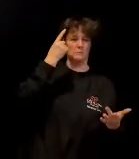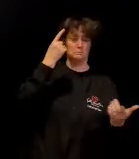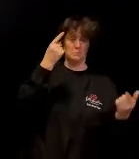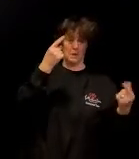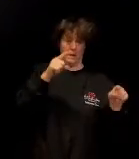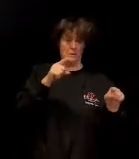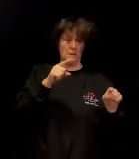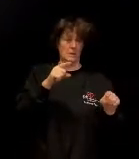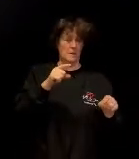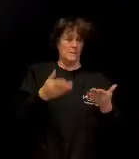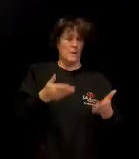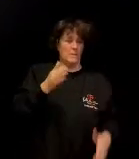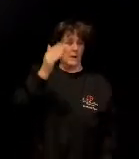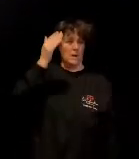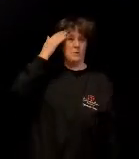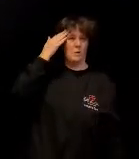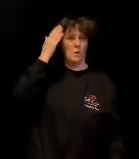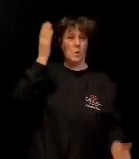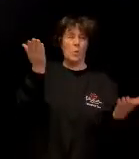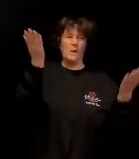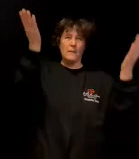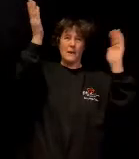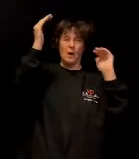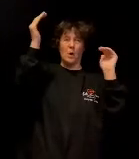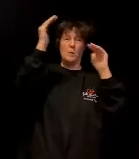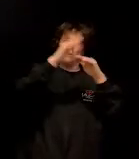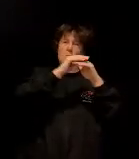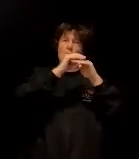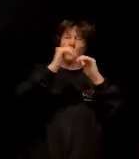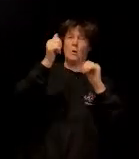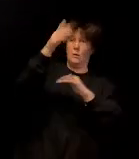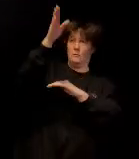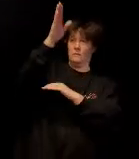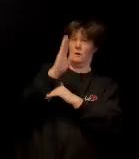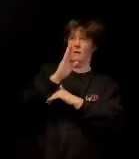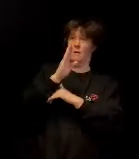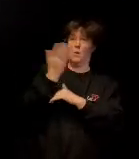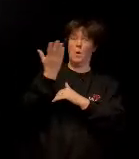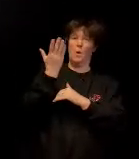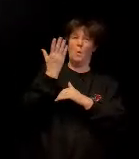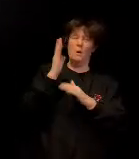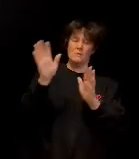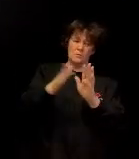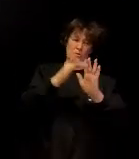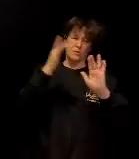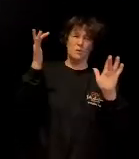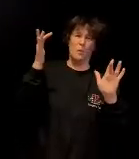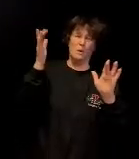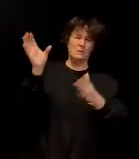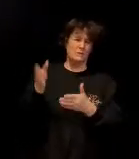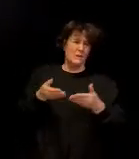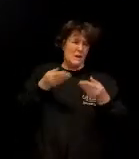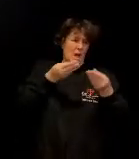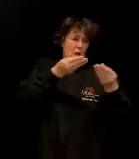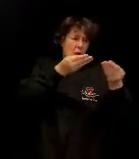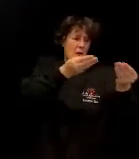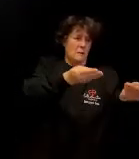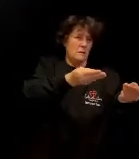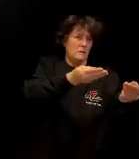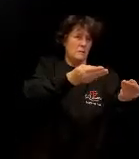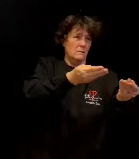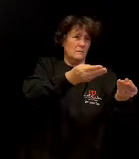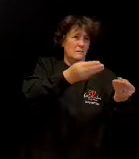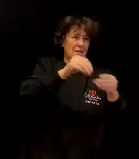that ye may know what is the hope of his calling and what the riches of the glory of his inheritance in the